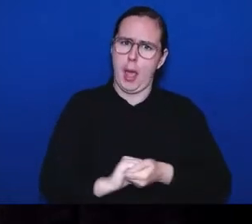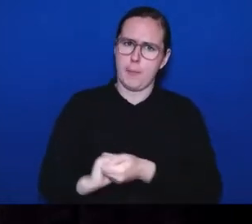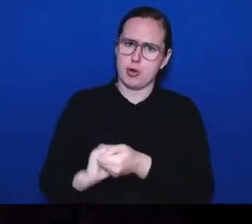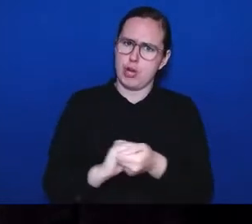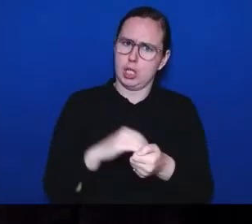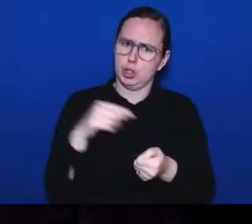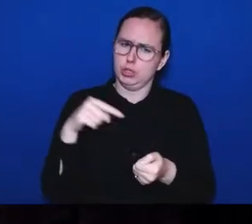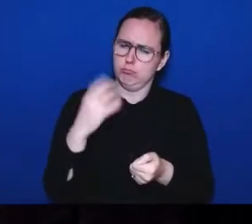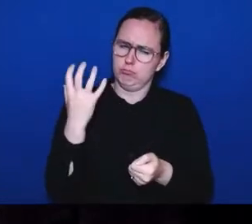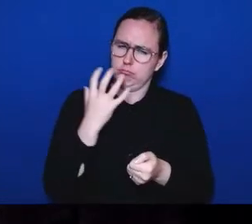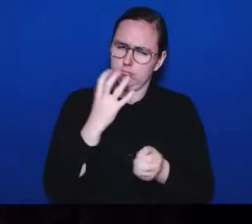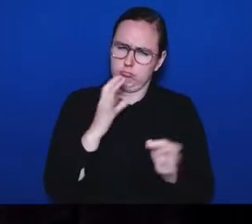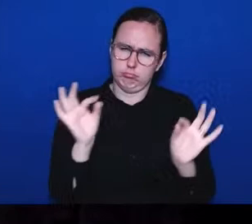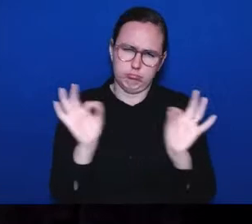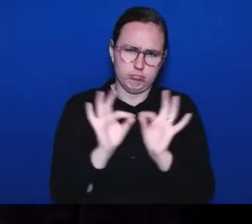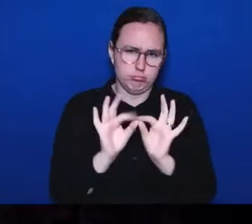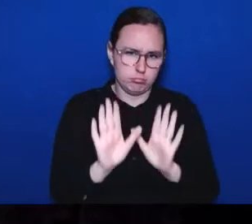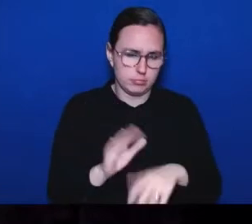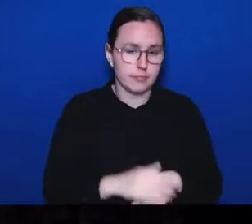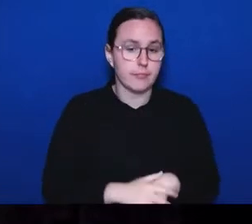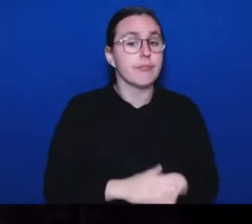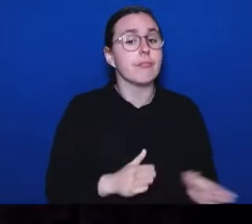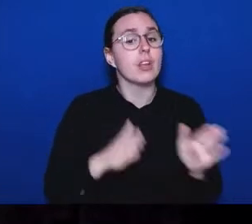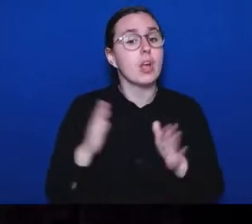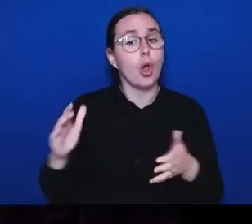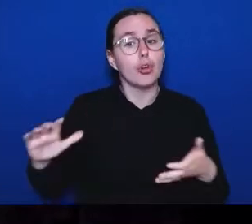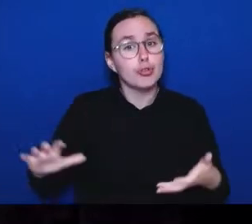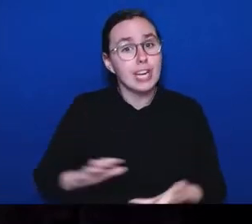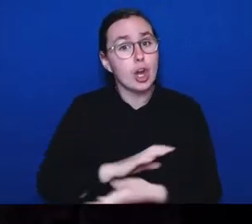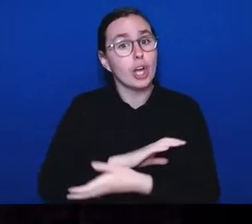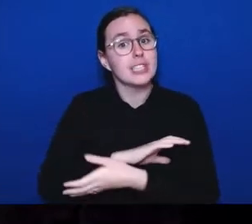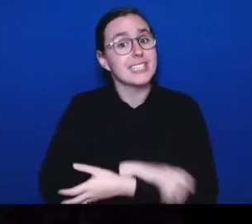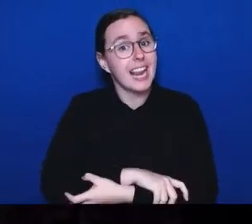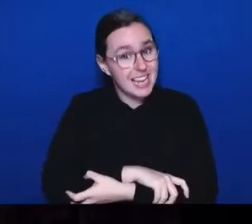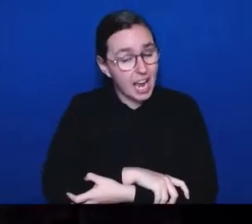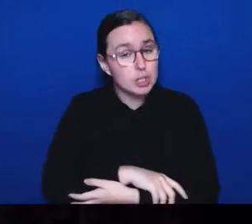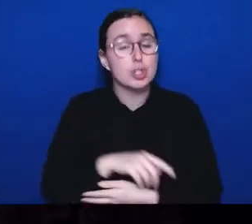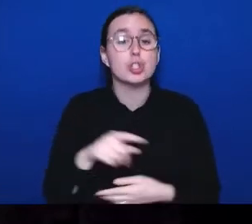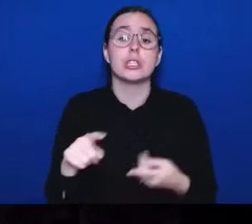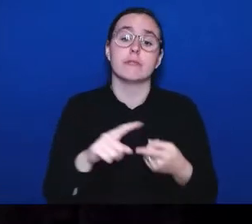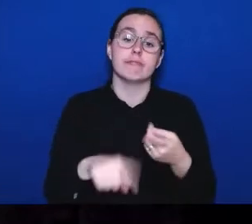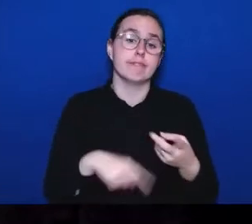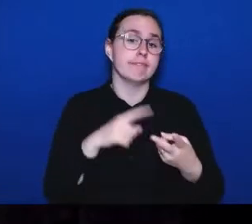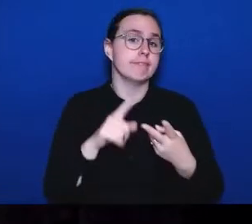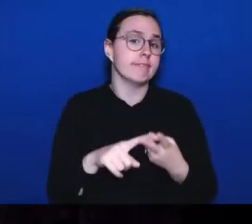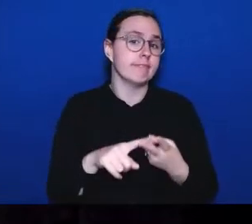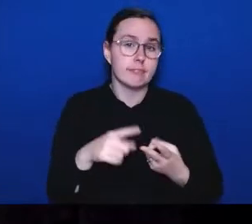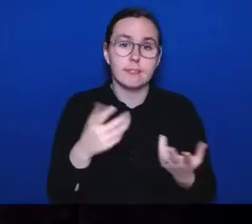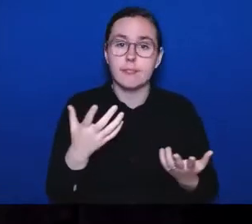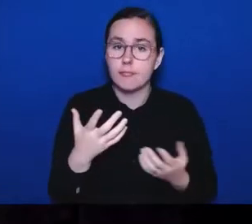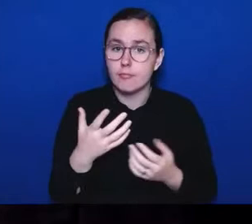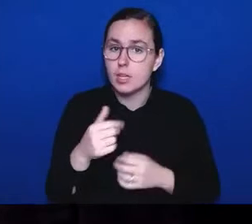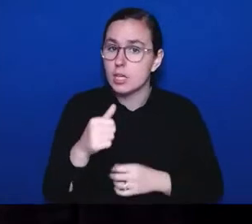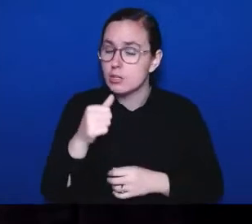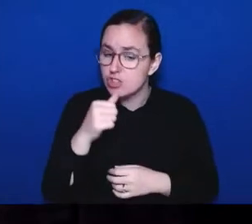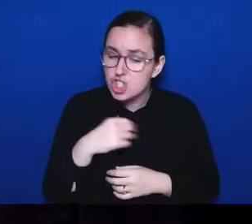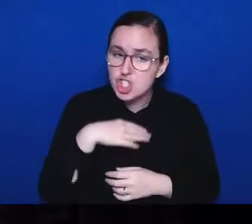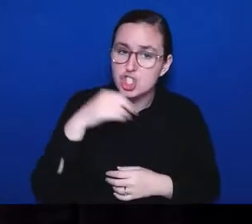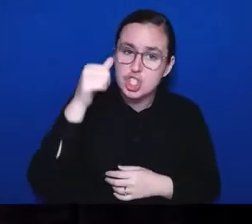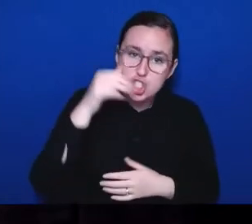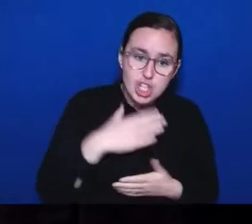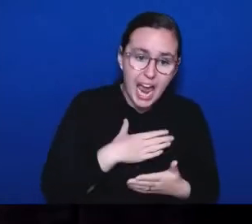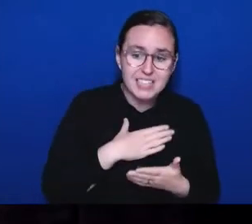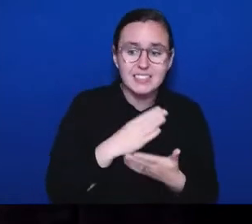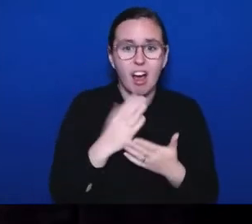and workplace safety. The tentative agreement we've reached addresses work doctors complete after regular operating hours by